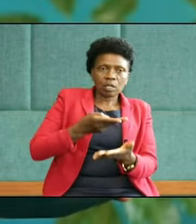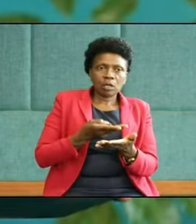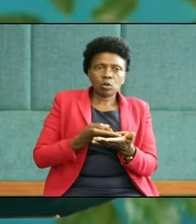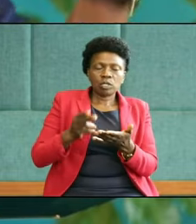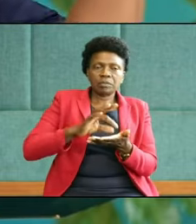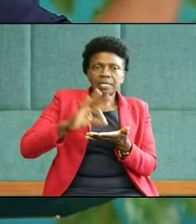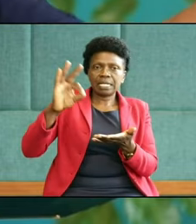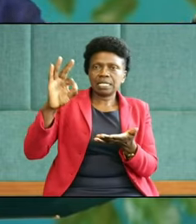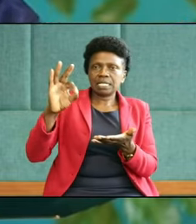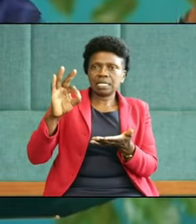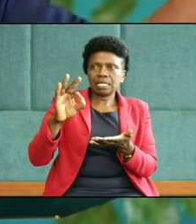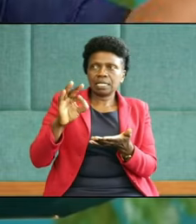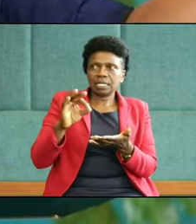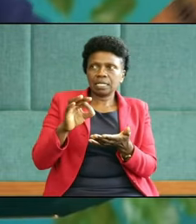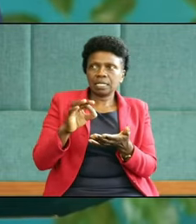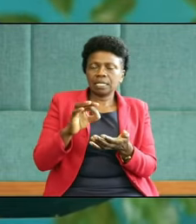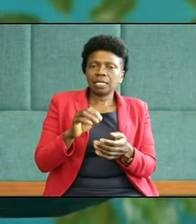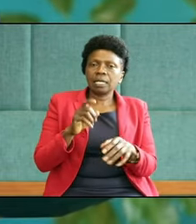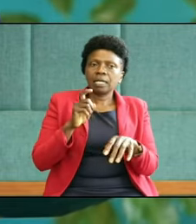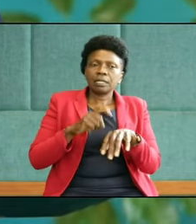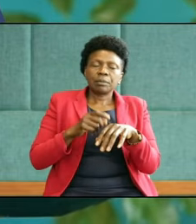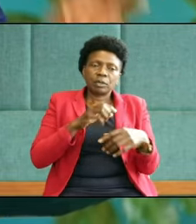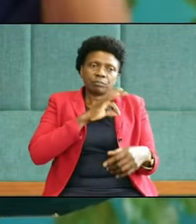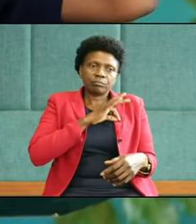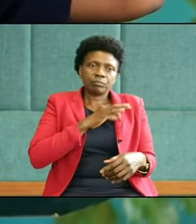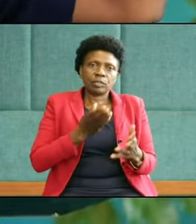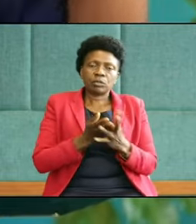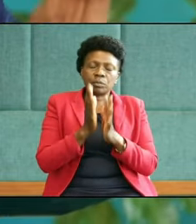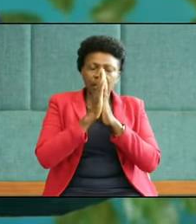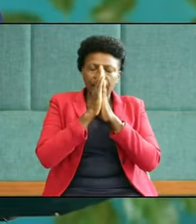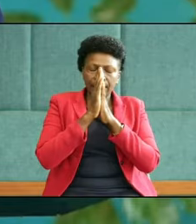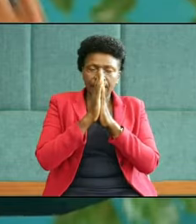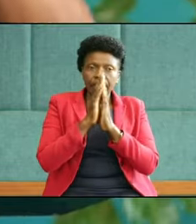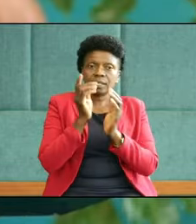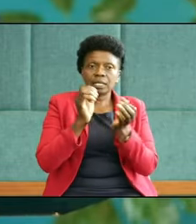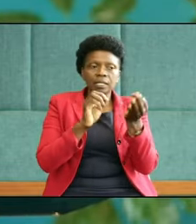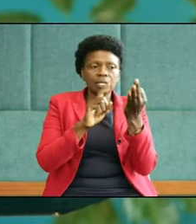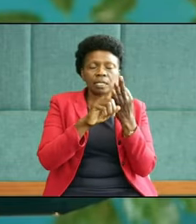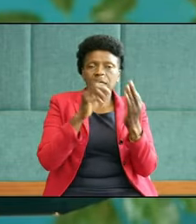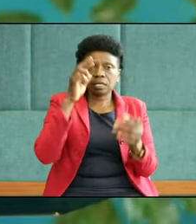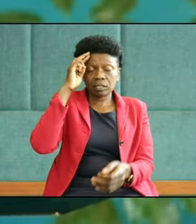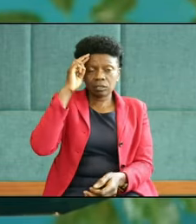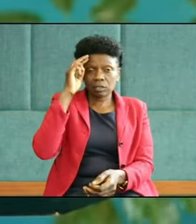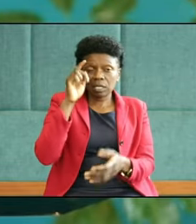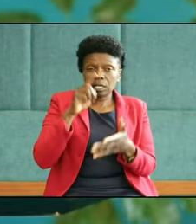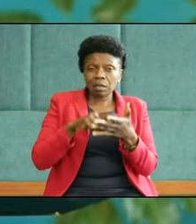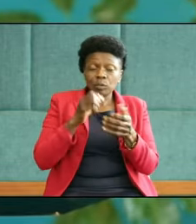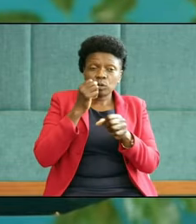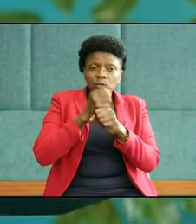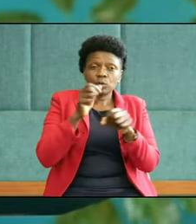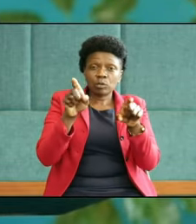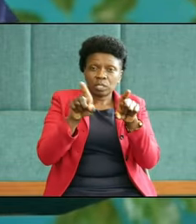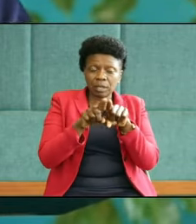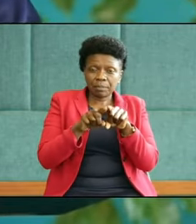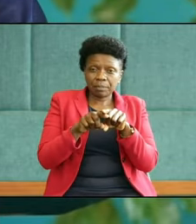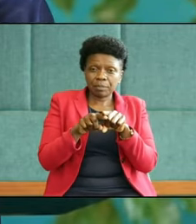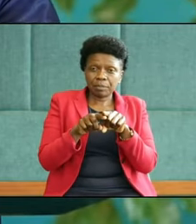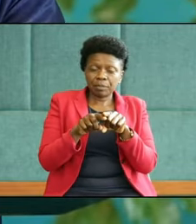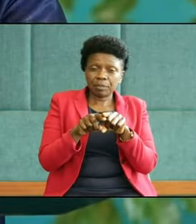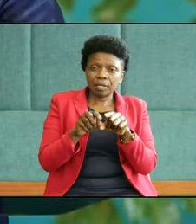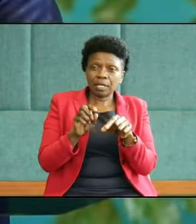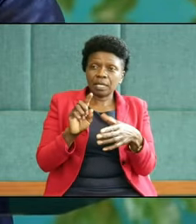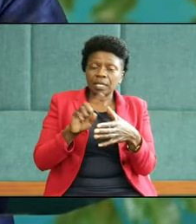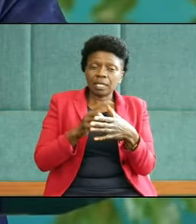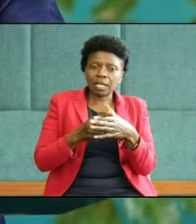Spirit. And we can gain that through prayer. These are the three reasons. And when we do this, then we send what I call